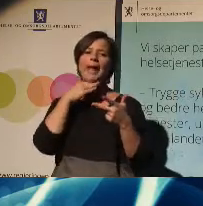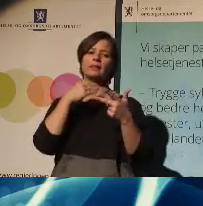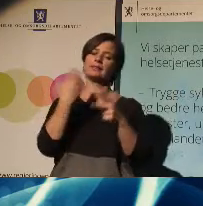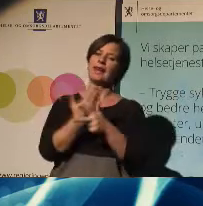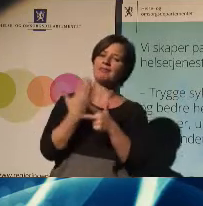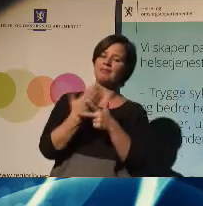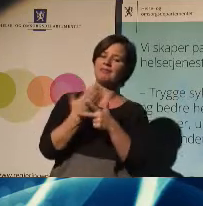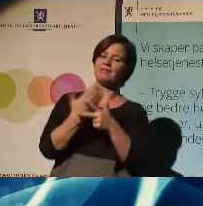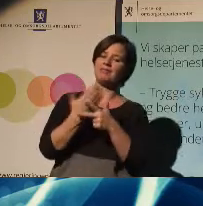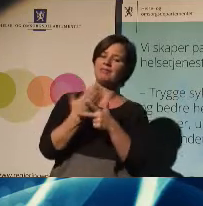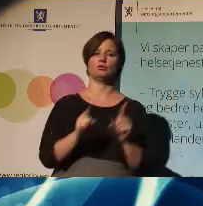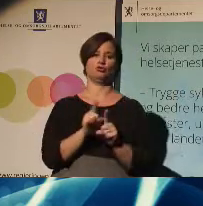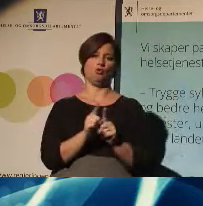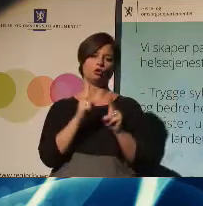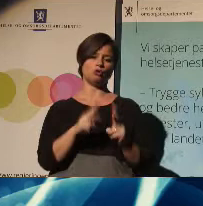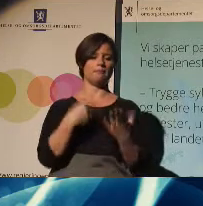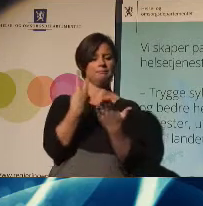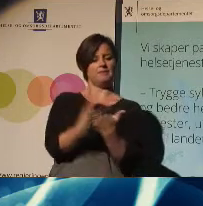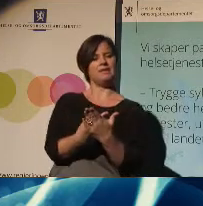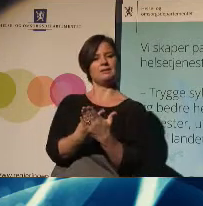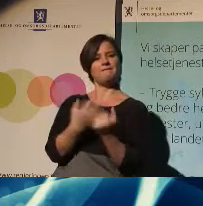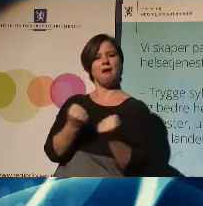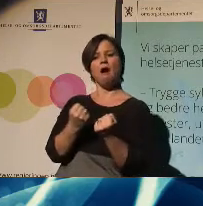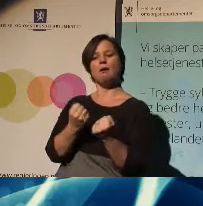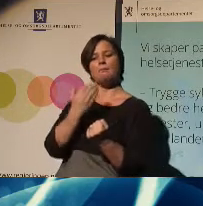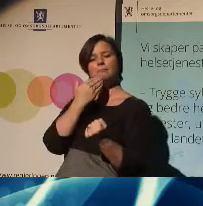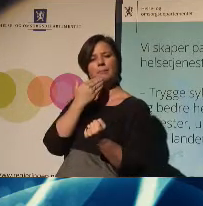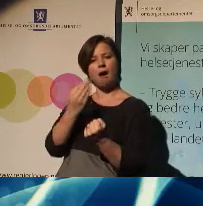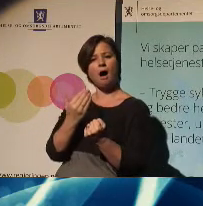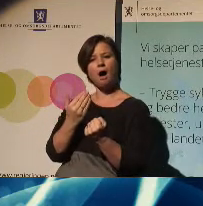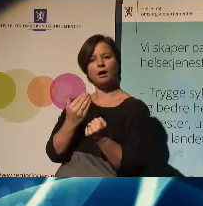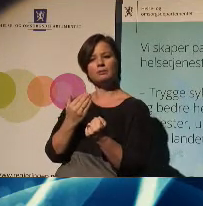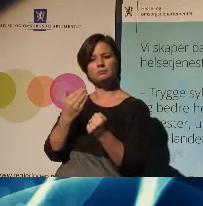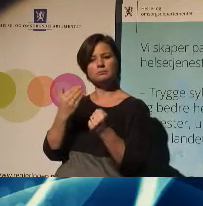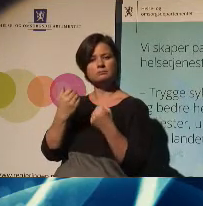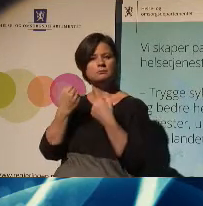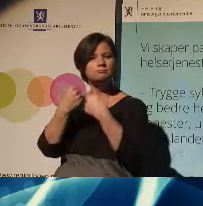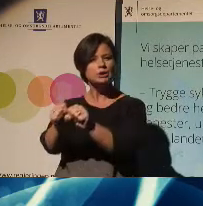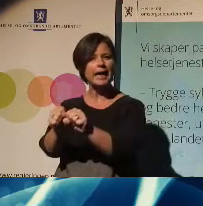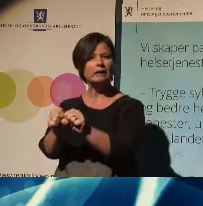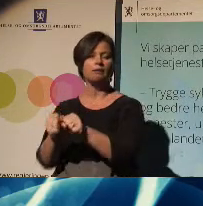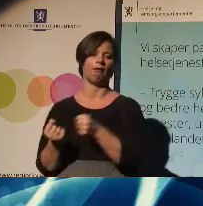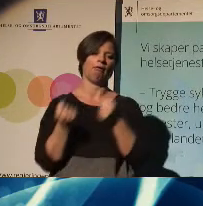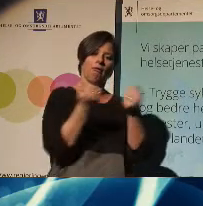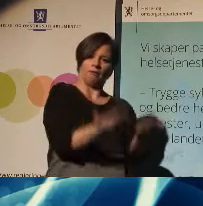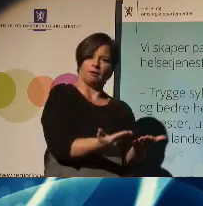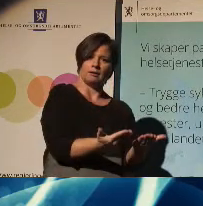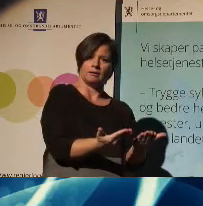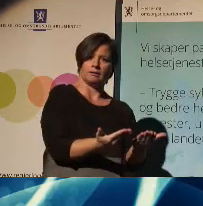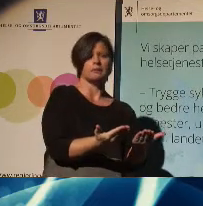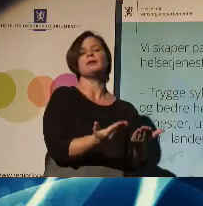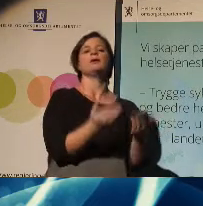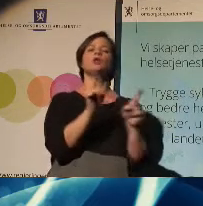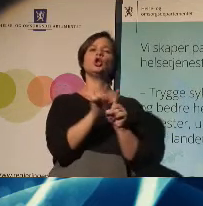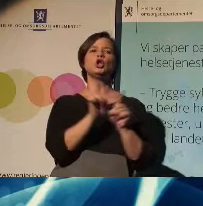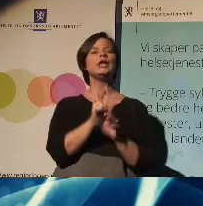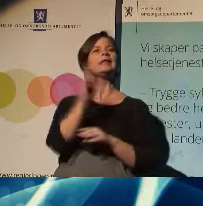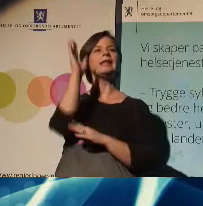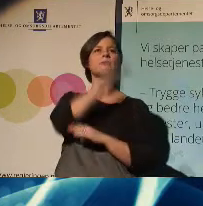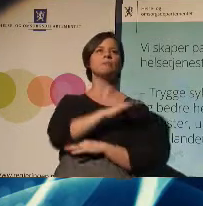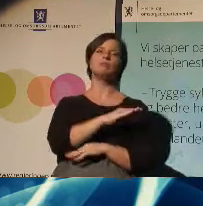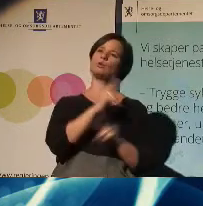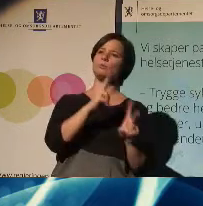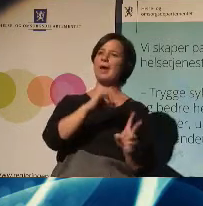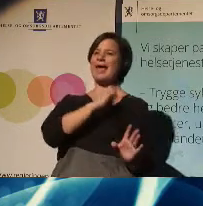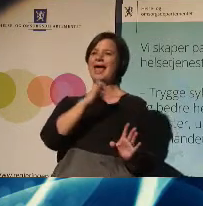evidence from good clinical trials is now there. The problem is, and forget the word Parkinson's disease and think about your own